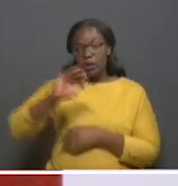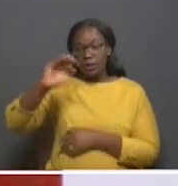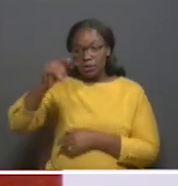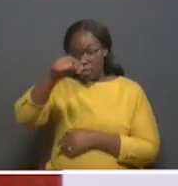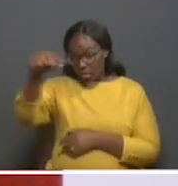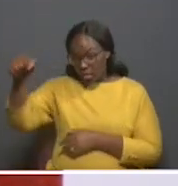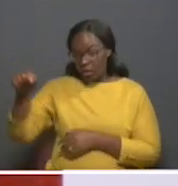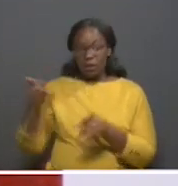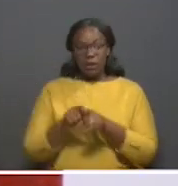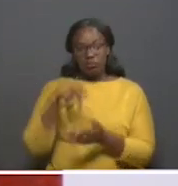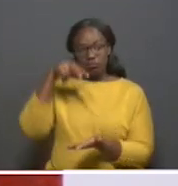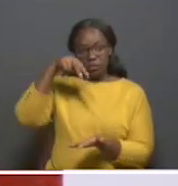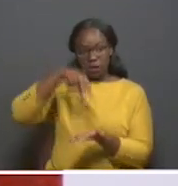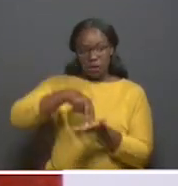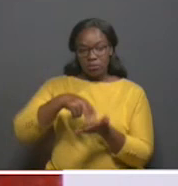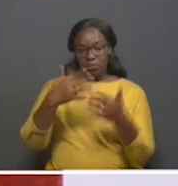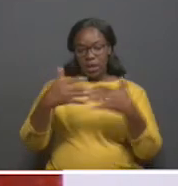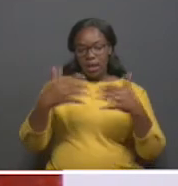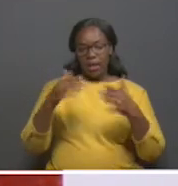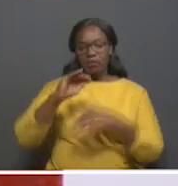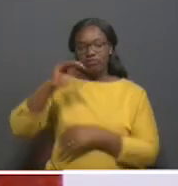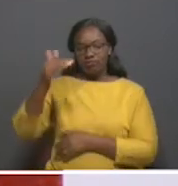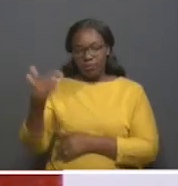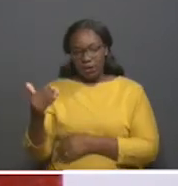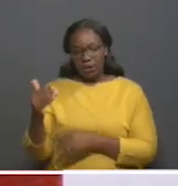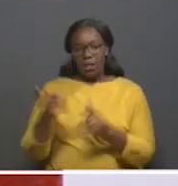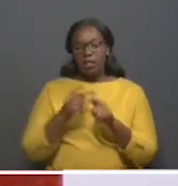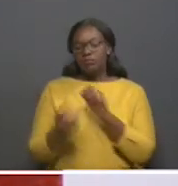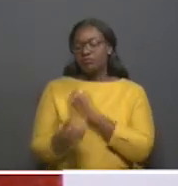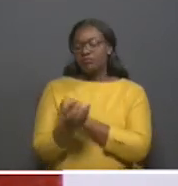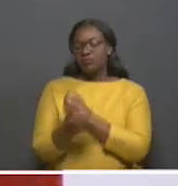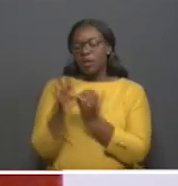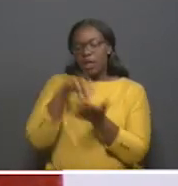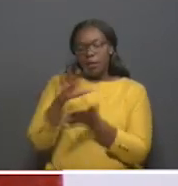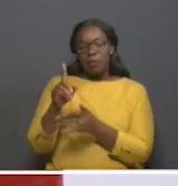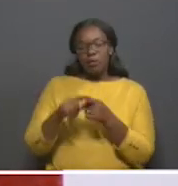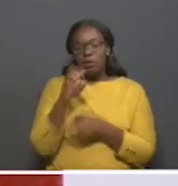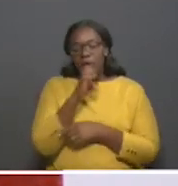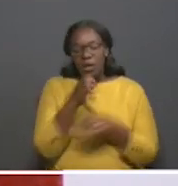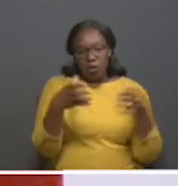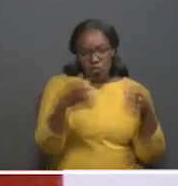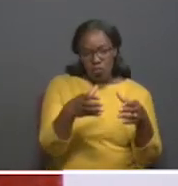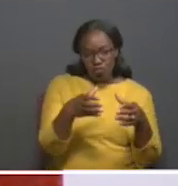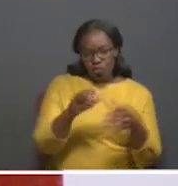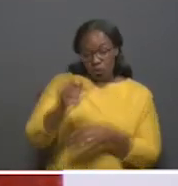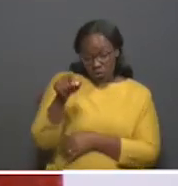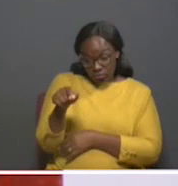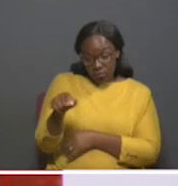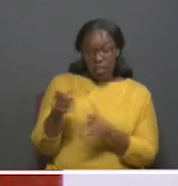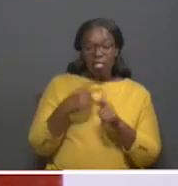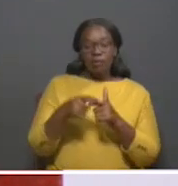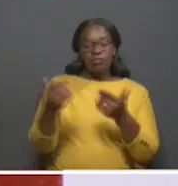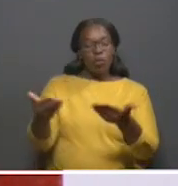shall stand at the entrance of the gate of the city and explain his case to the elders of that city. They shall receive